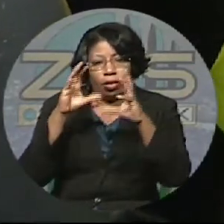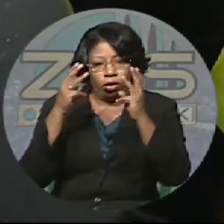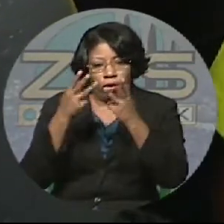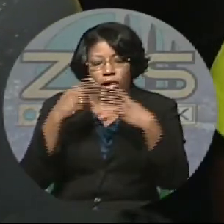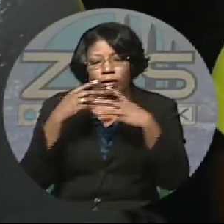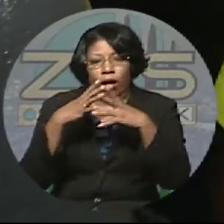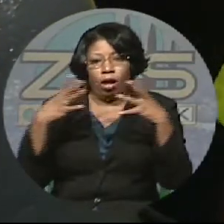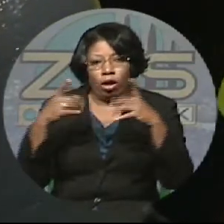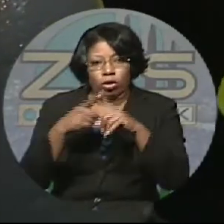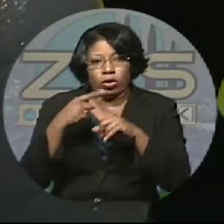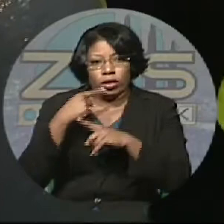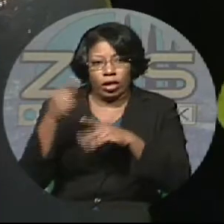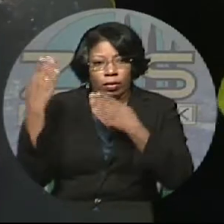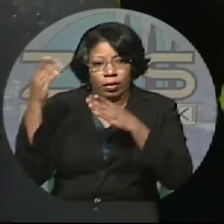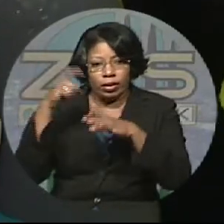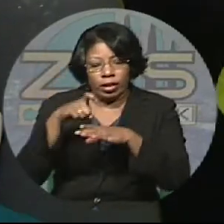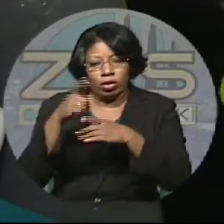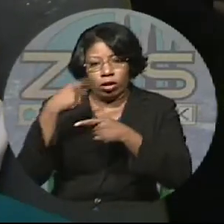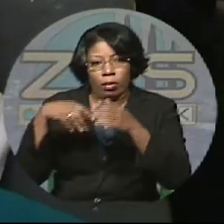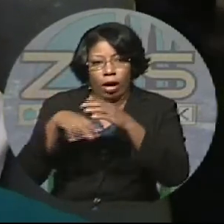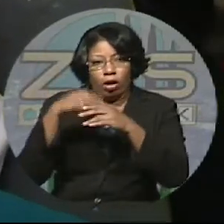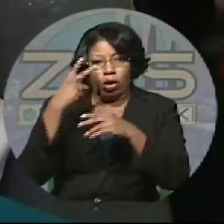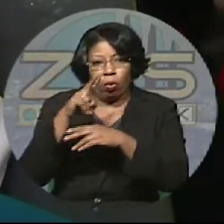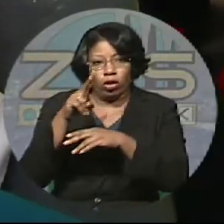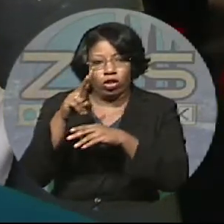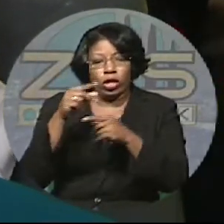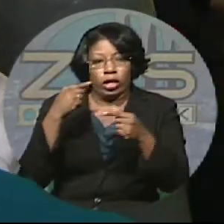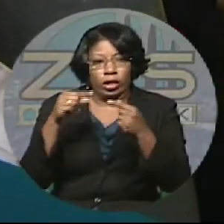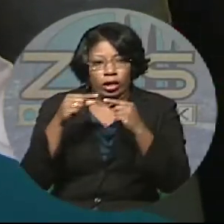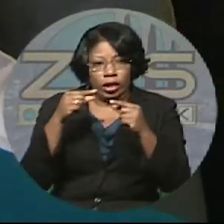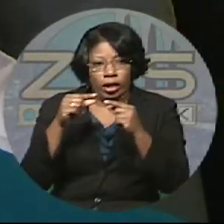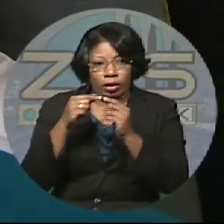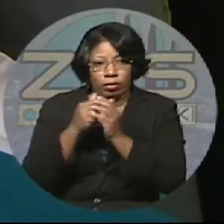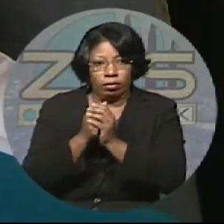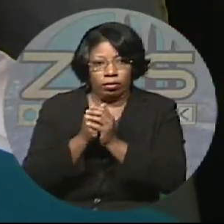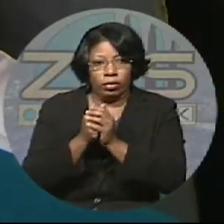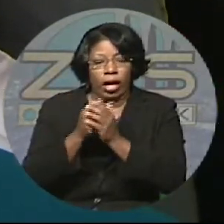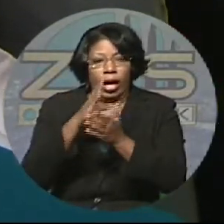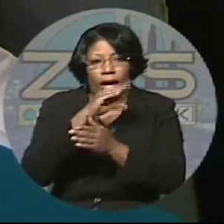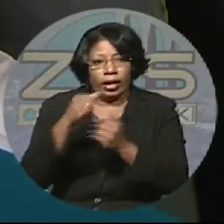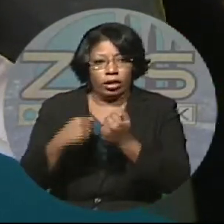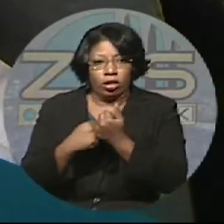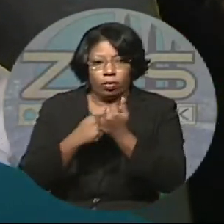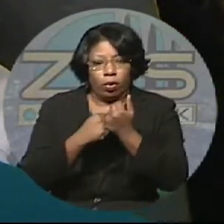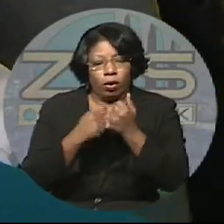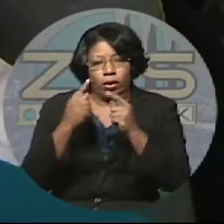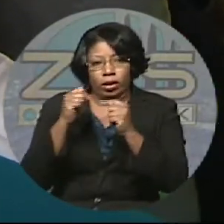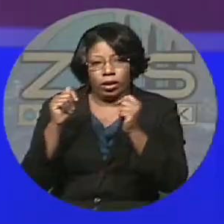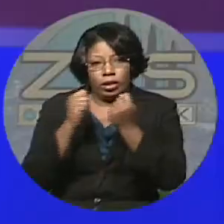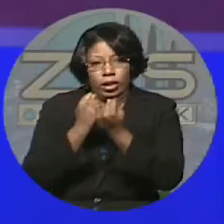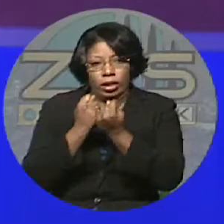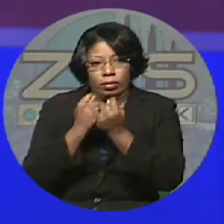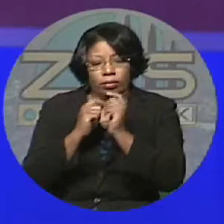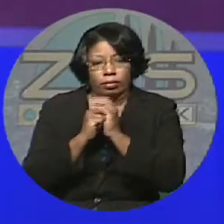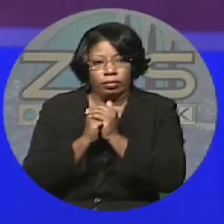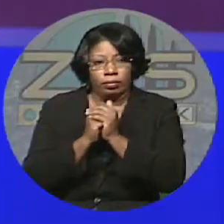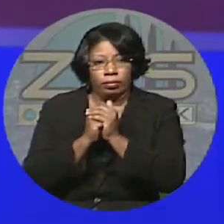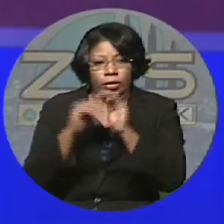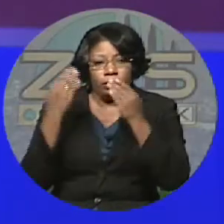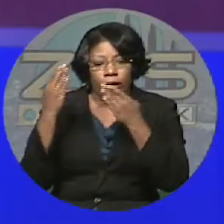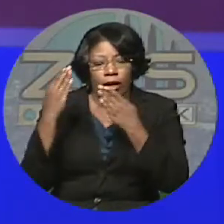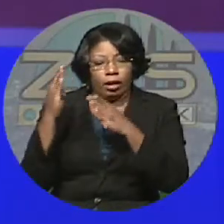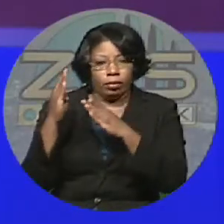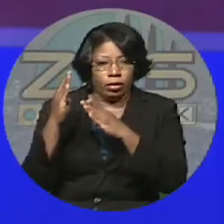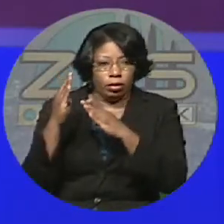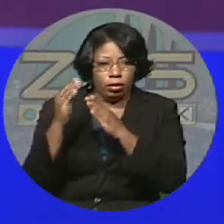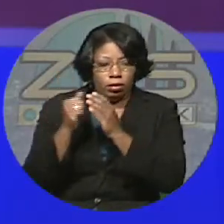terms. The Bahamians need to come out to watch the game tremendously and to support the teams. The Bahamas